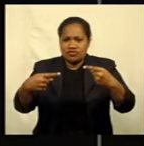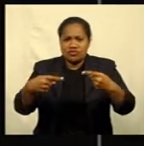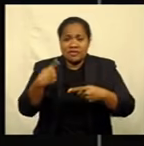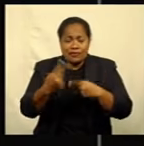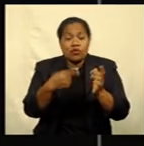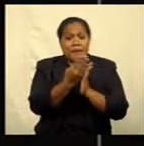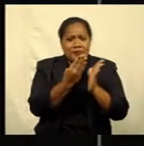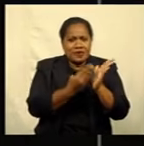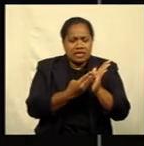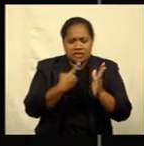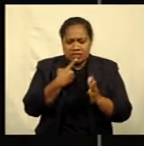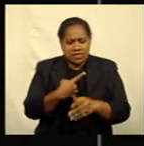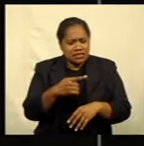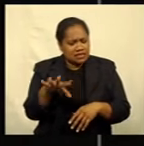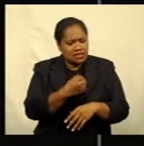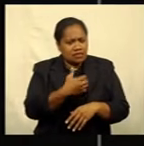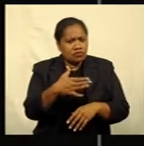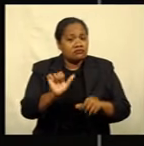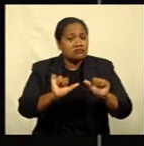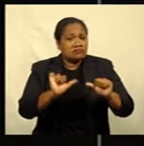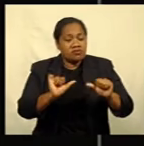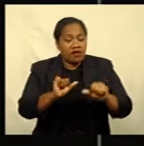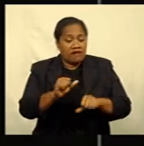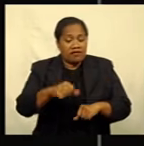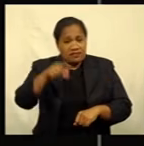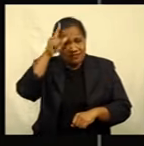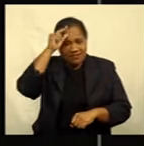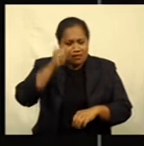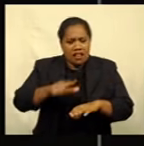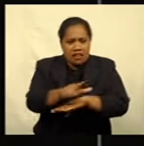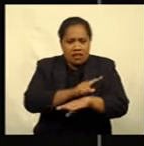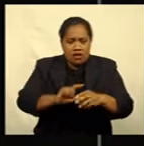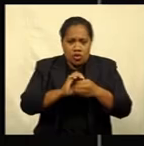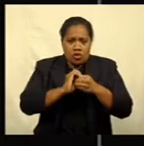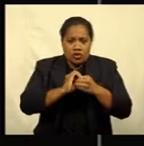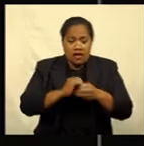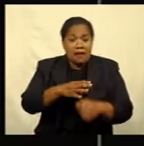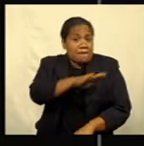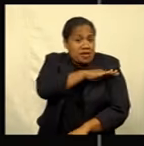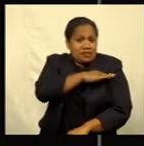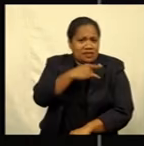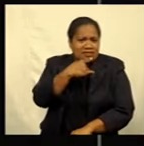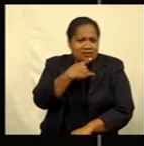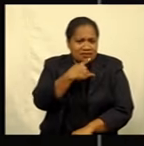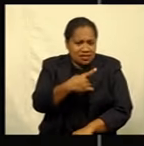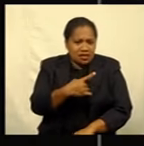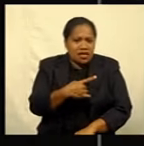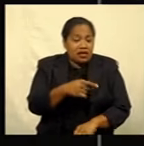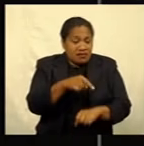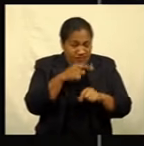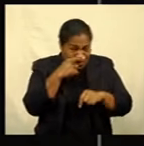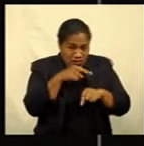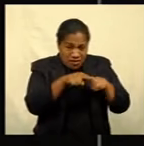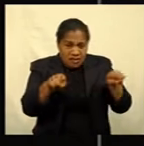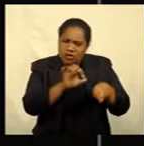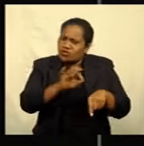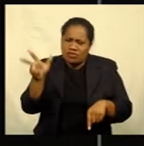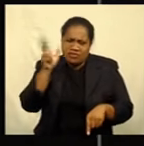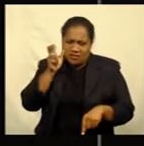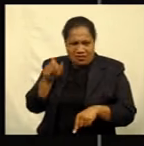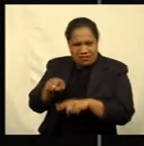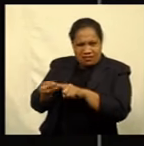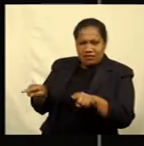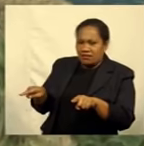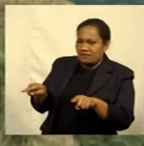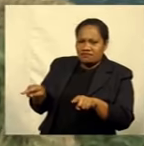the protection of Ithookay landowners. Mbaini Morama has urged landowners not to listen to fear-mongering politicians. Kritika